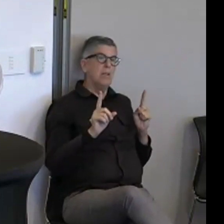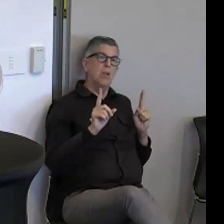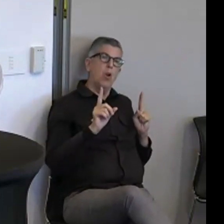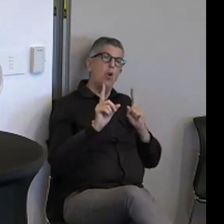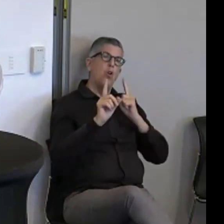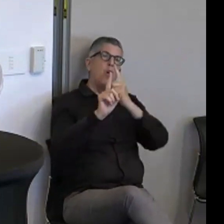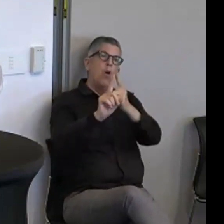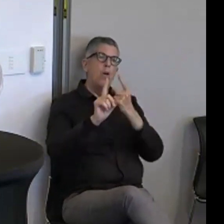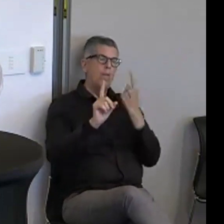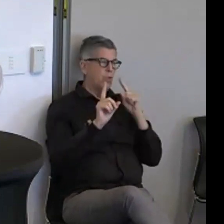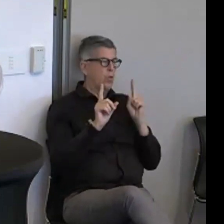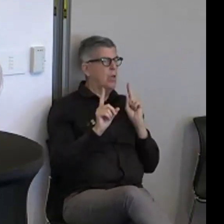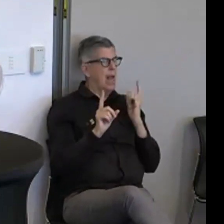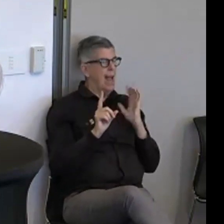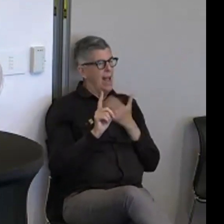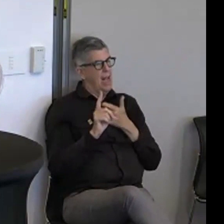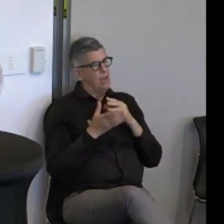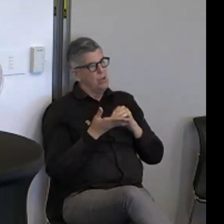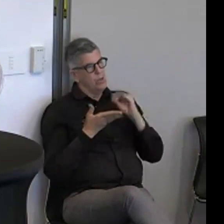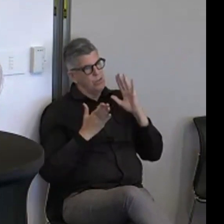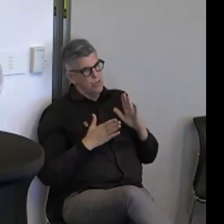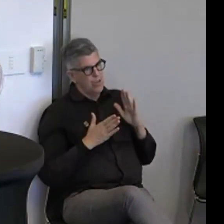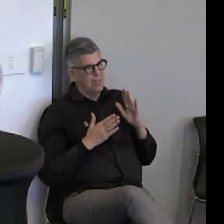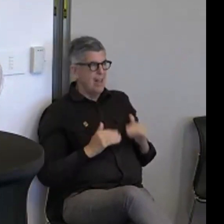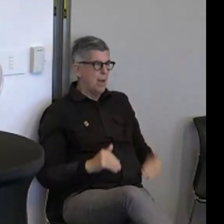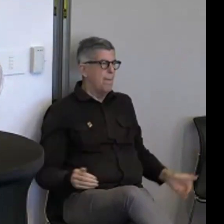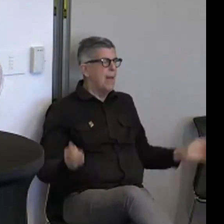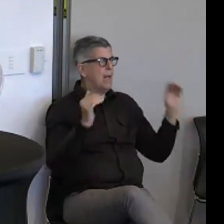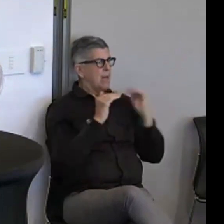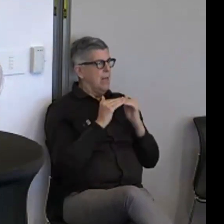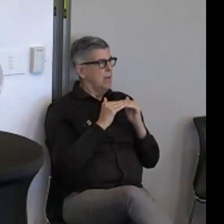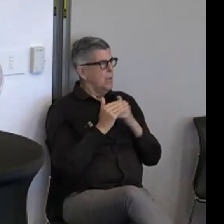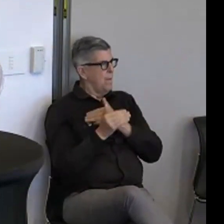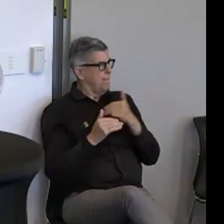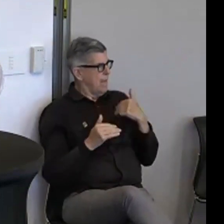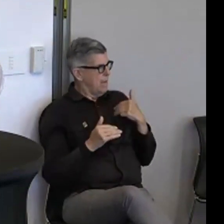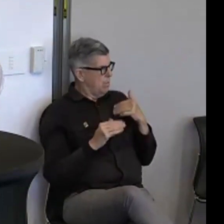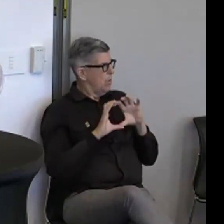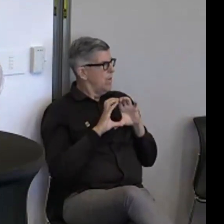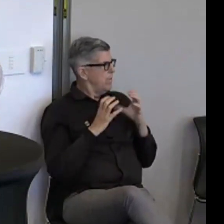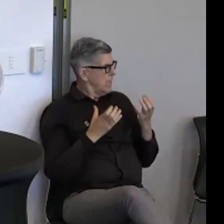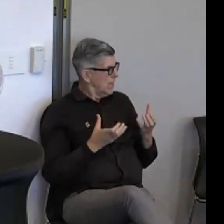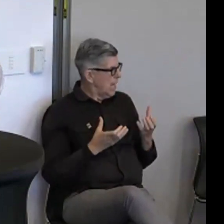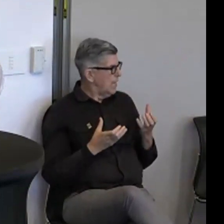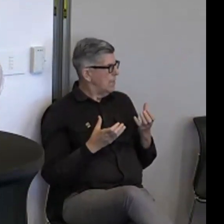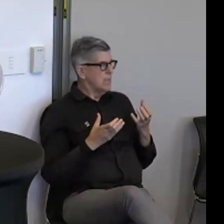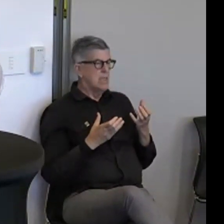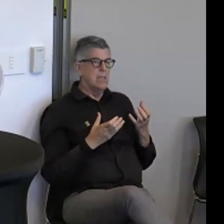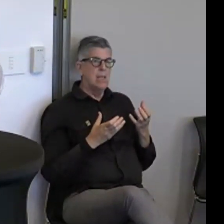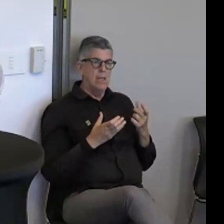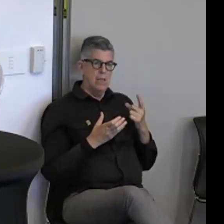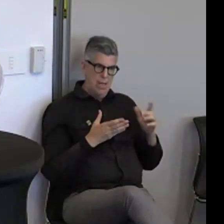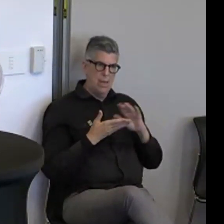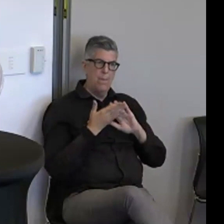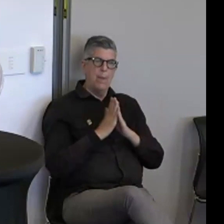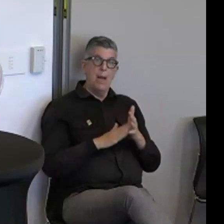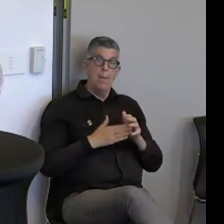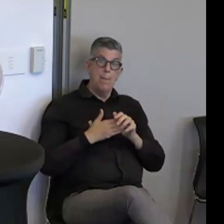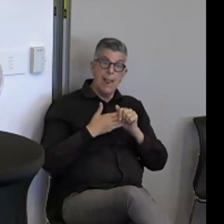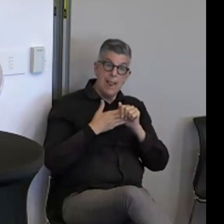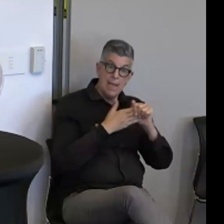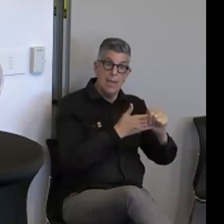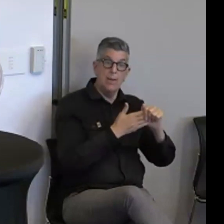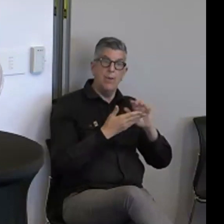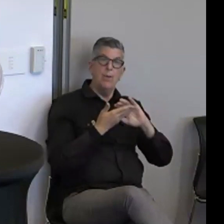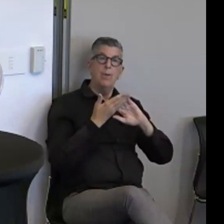students, and to be seen as like equal members of their classroom communities. And then that allows them to then have leadership that carries forward